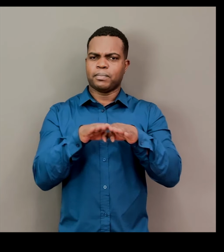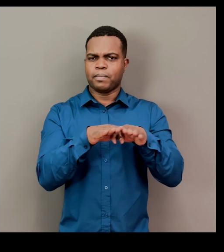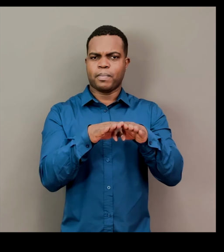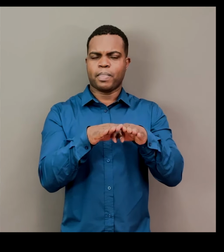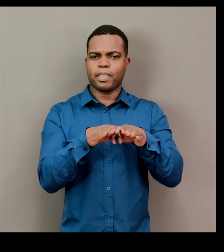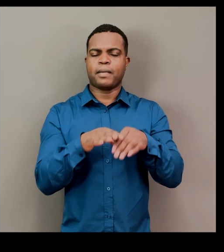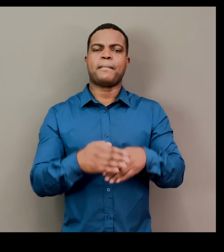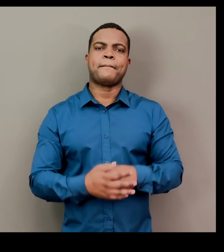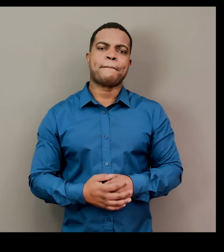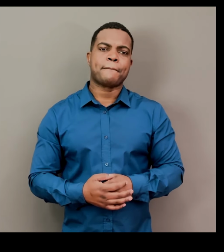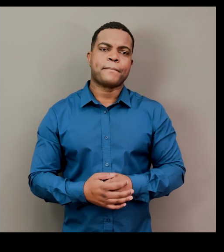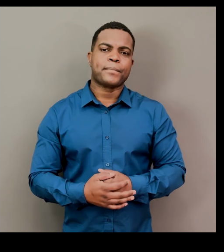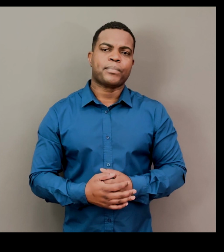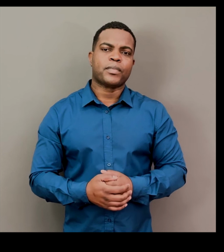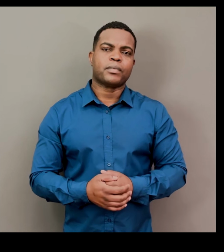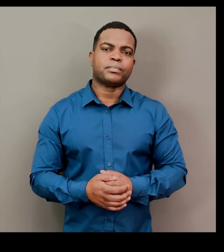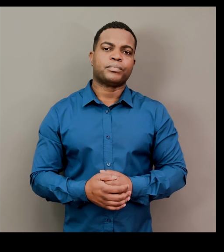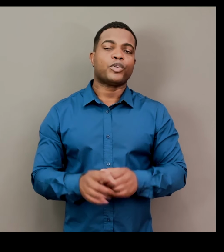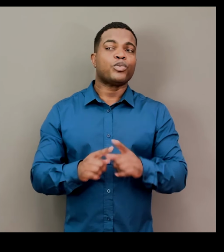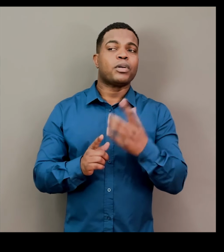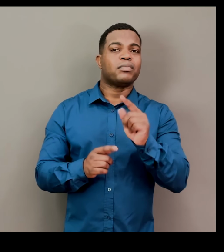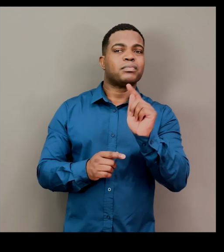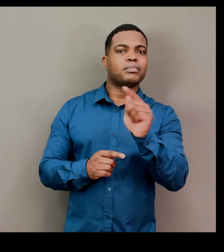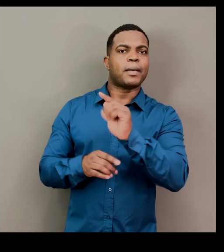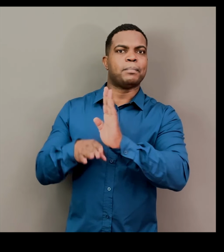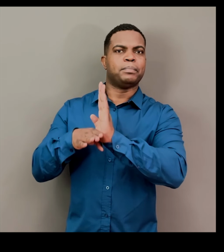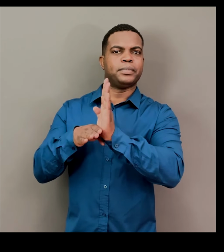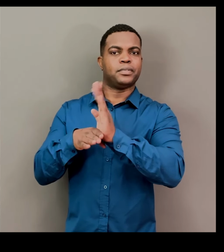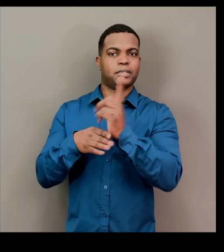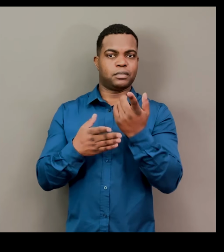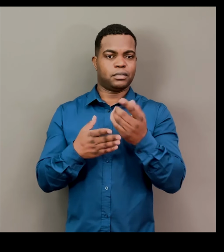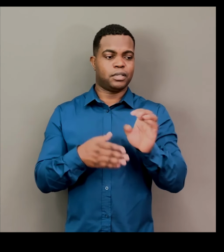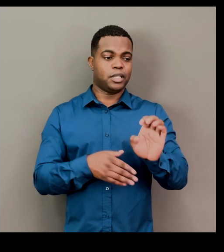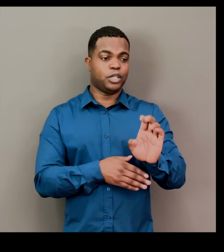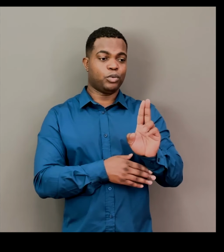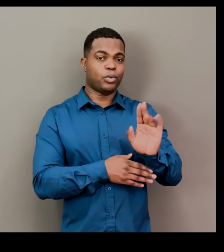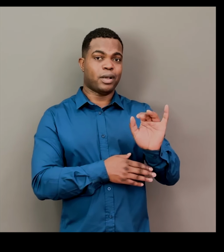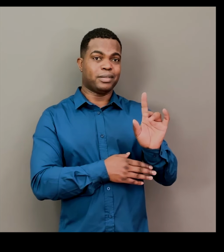from benefiting fully from a digital EU.